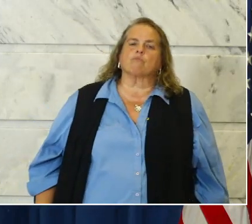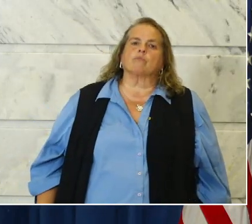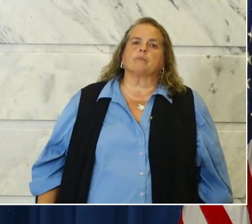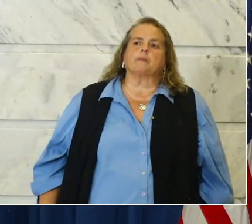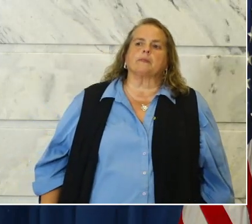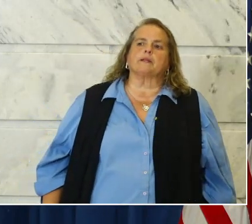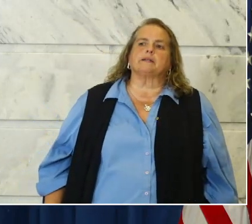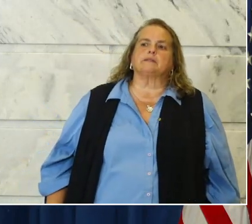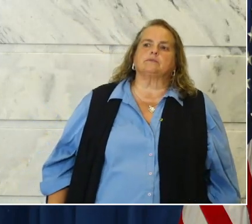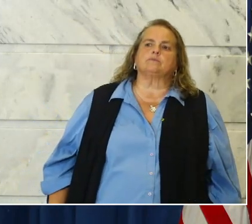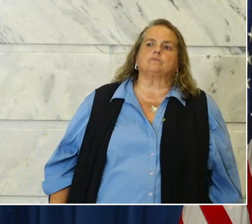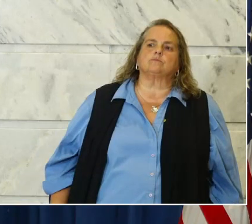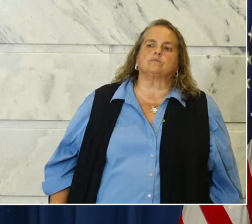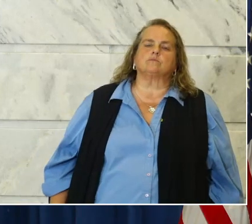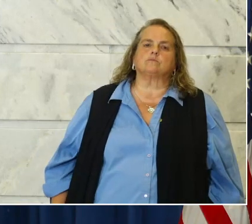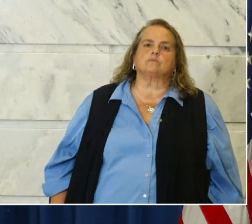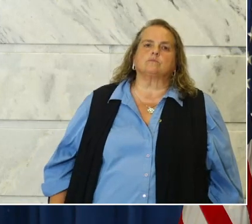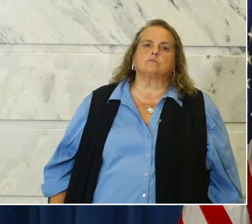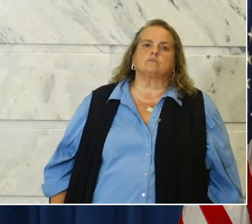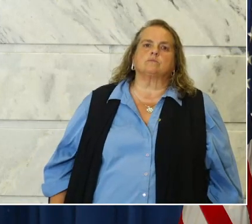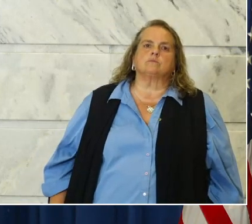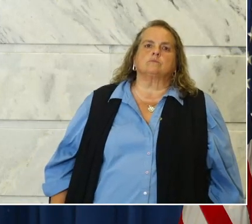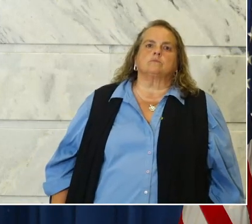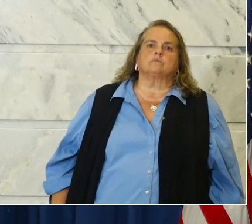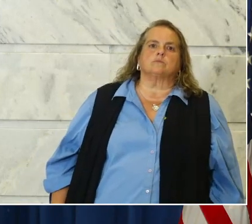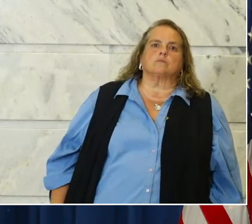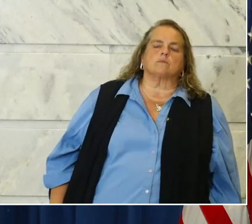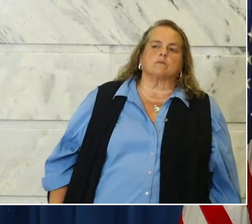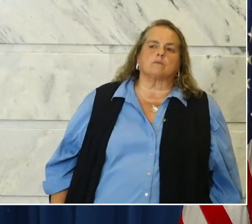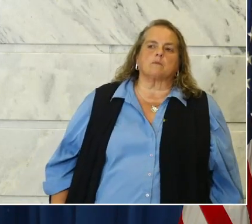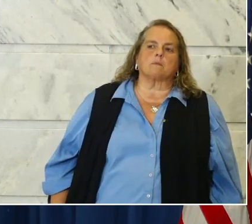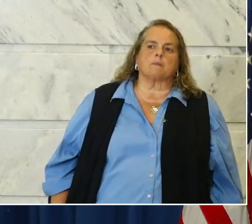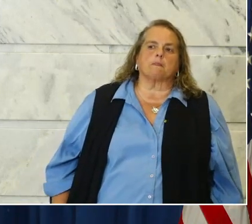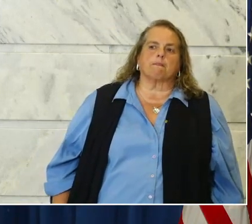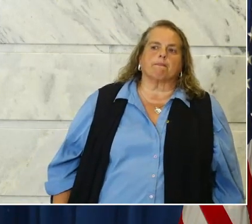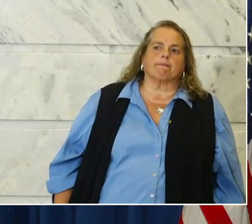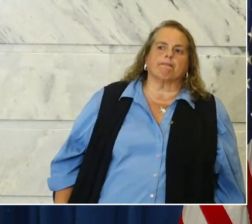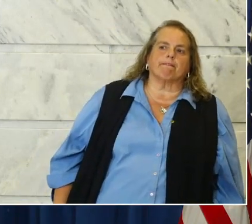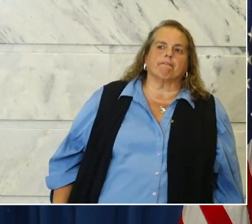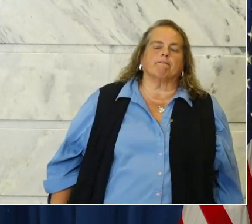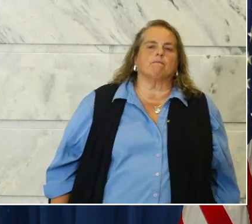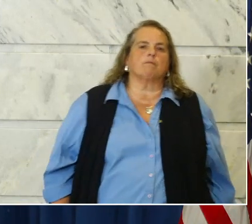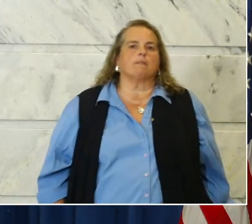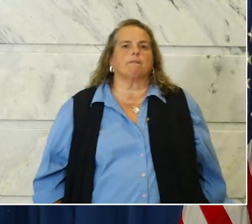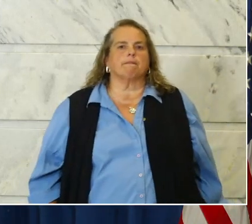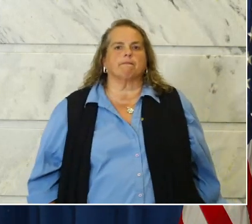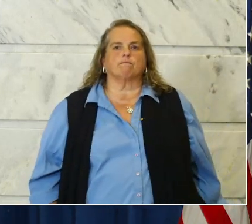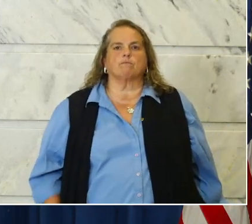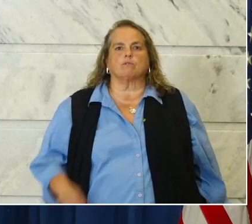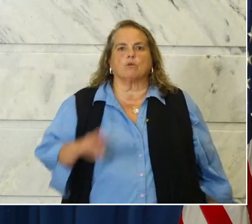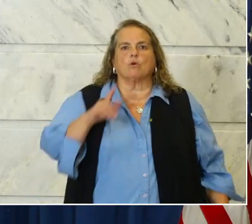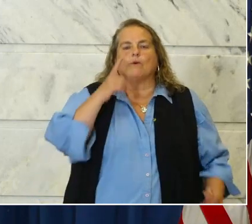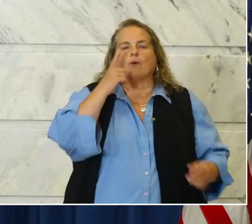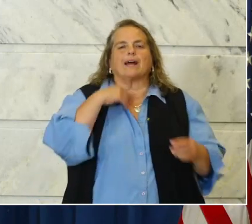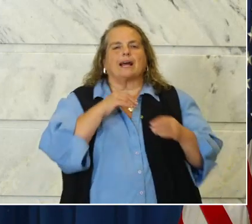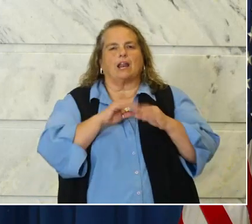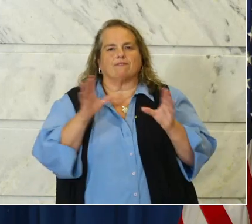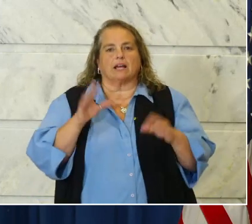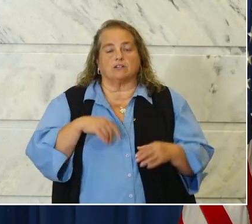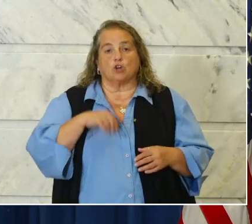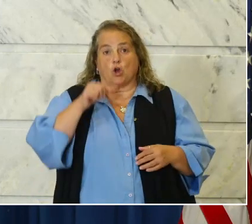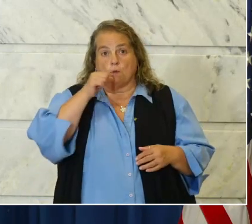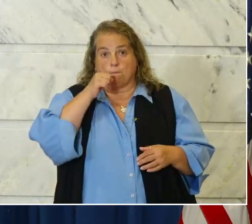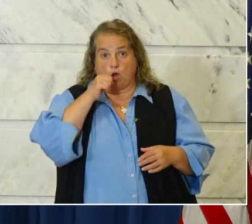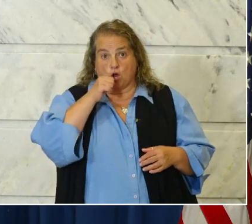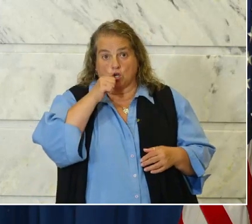Again, a clarification for me too, if you would, on the bars. Does that also include bars that serve food? Or is it just... Question